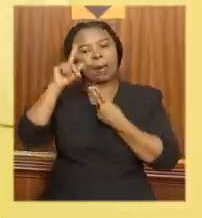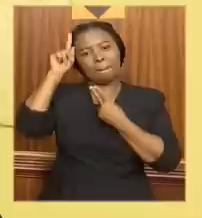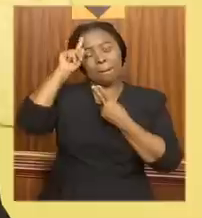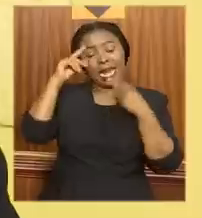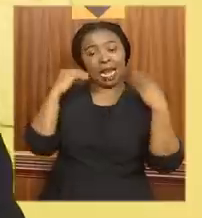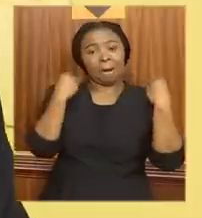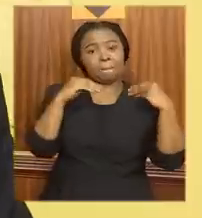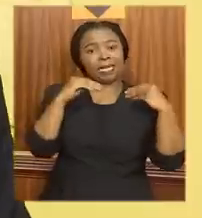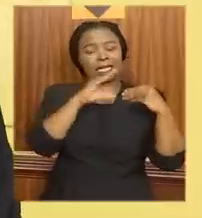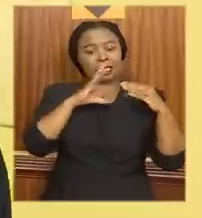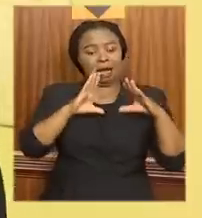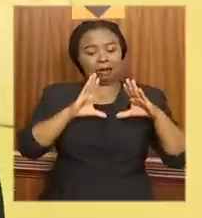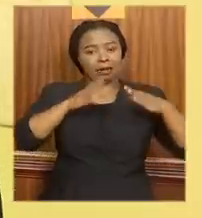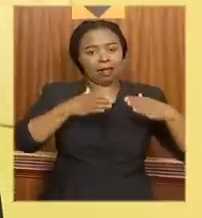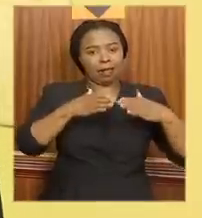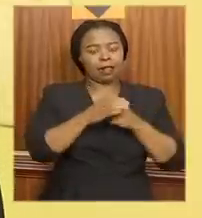Council,